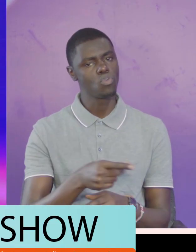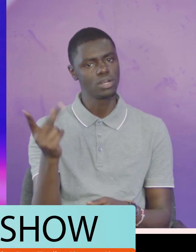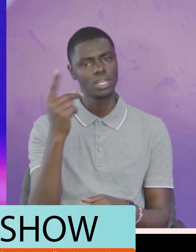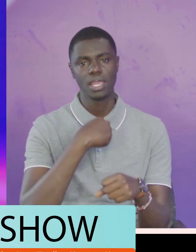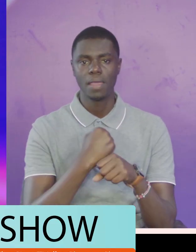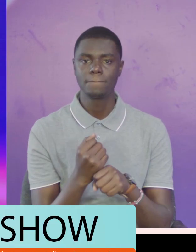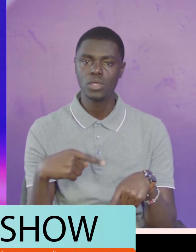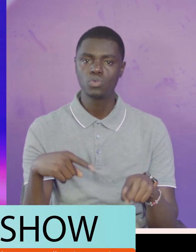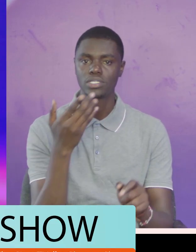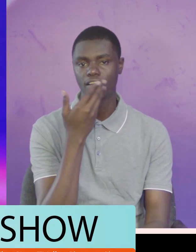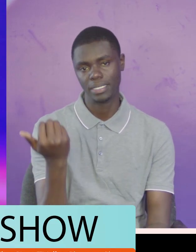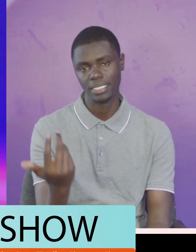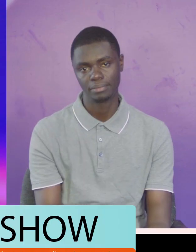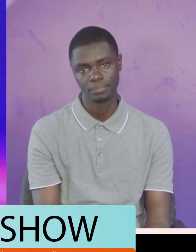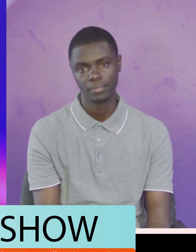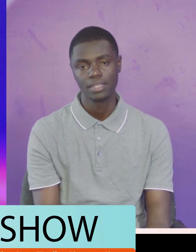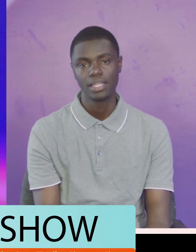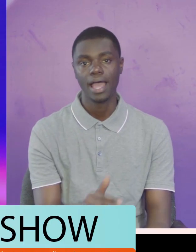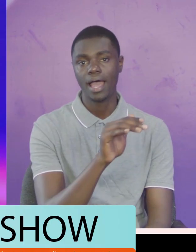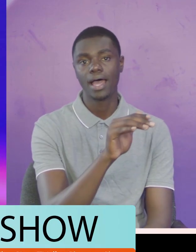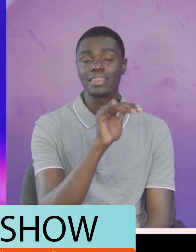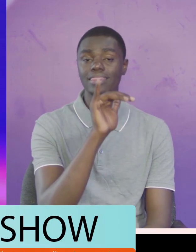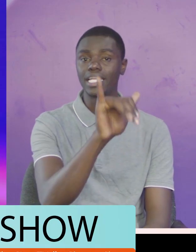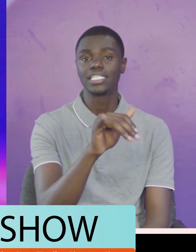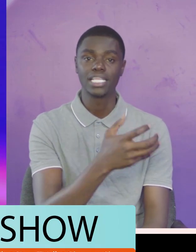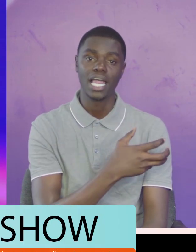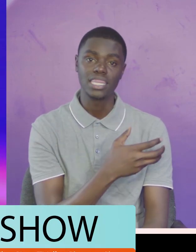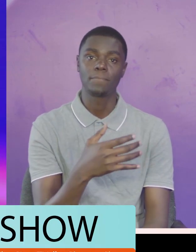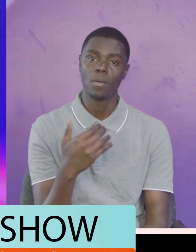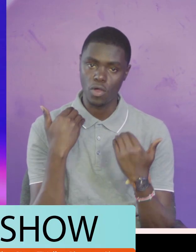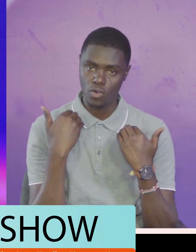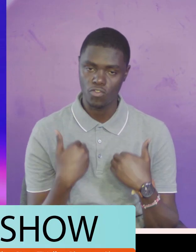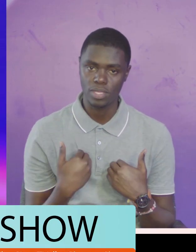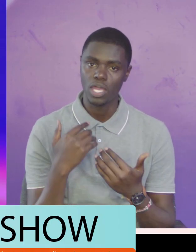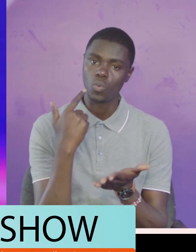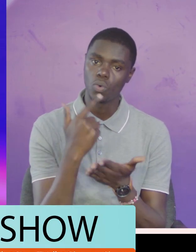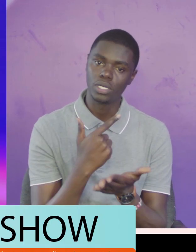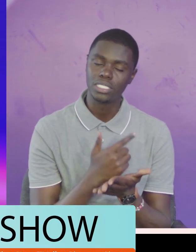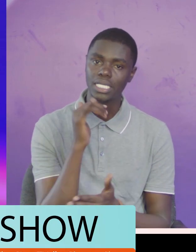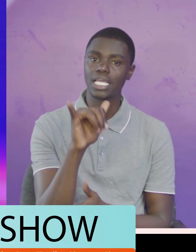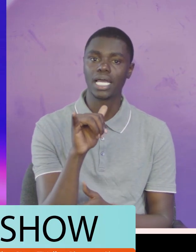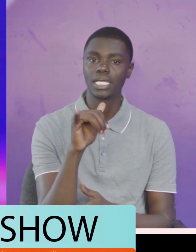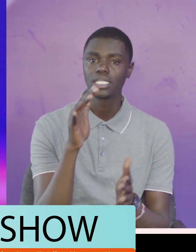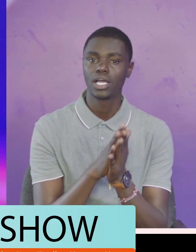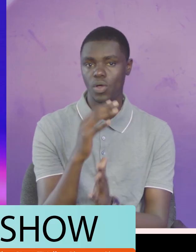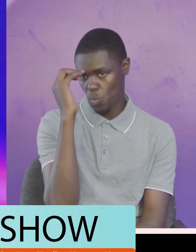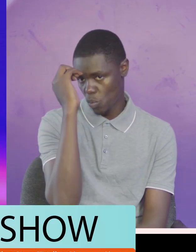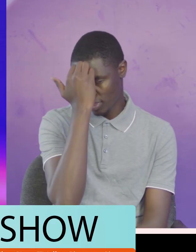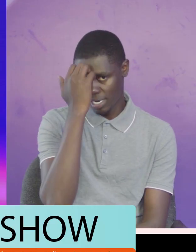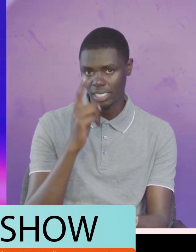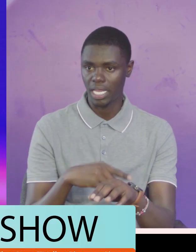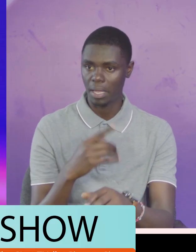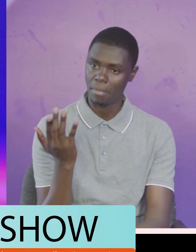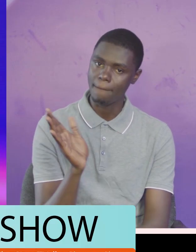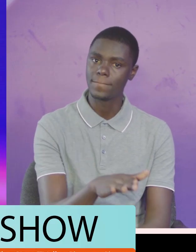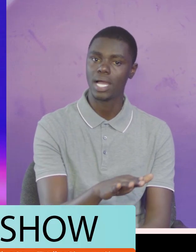make yourself better. I call it the power of me, and we will soon be discussing that even with Edna when I'm